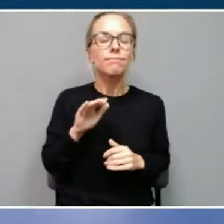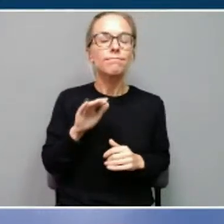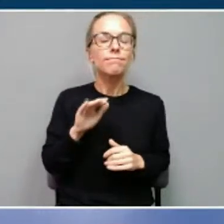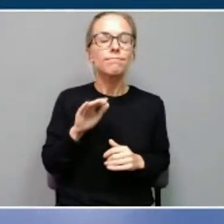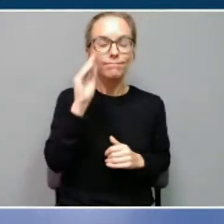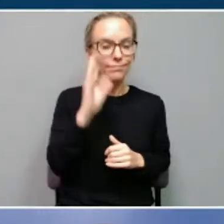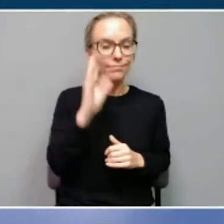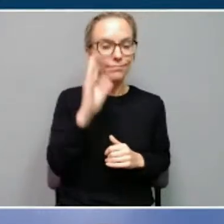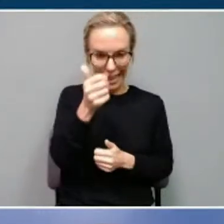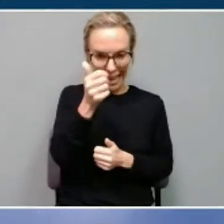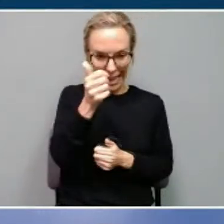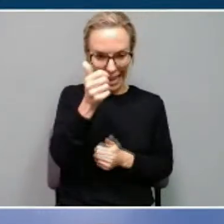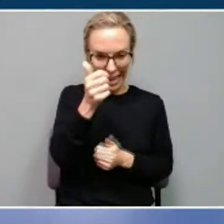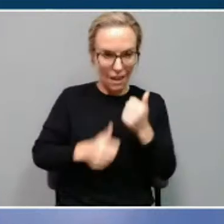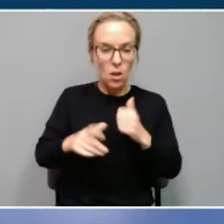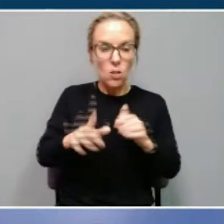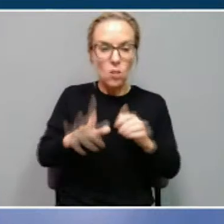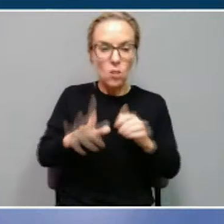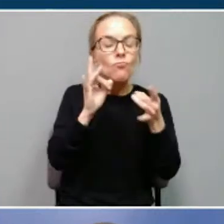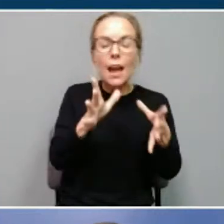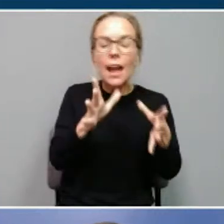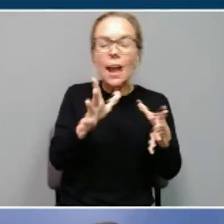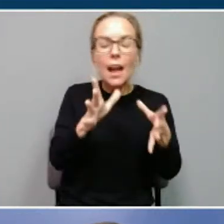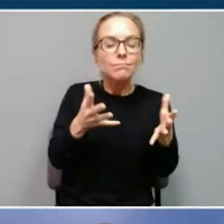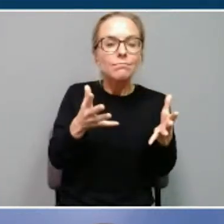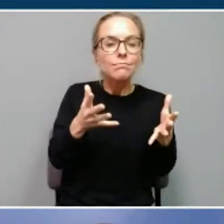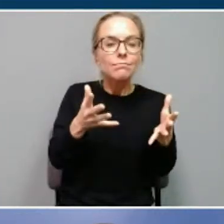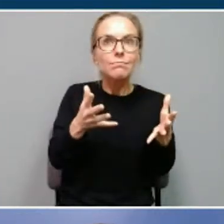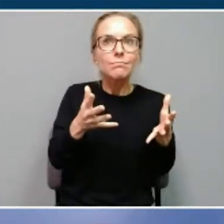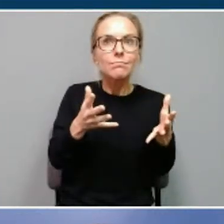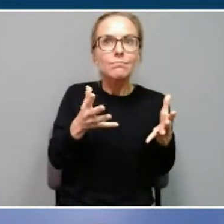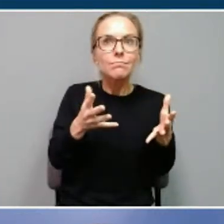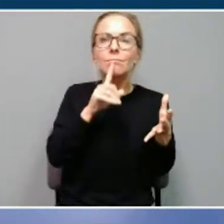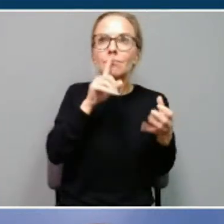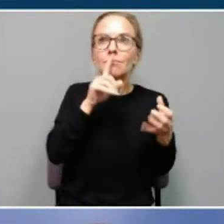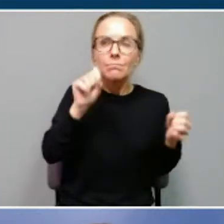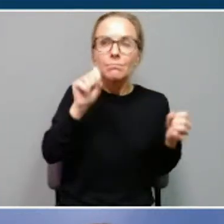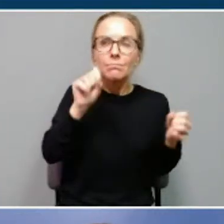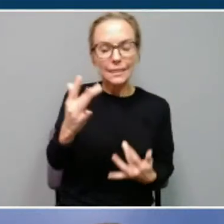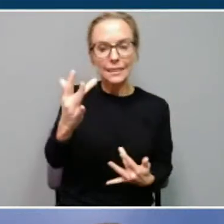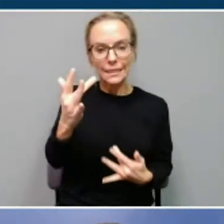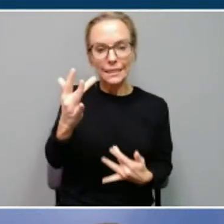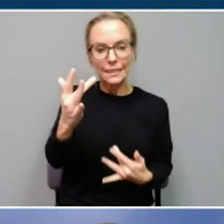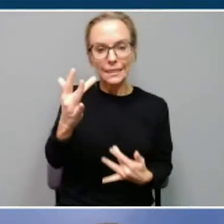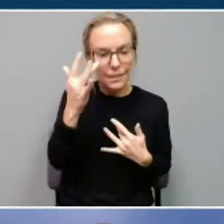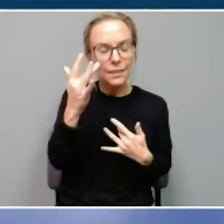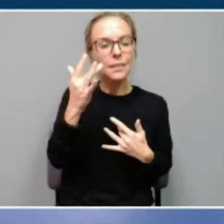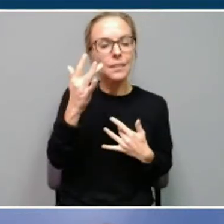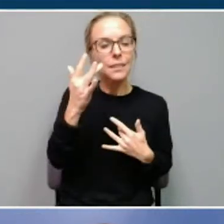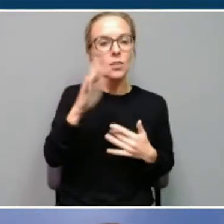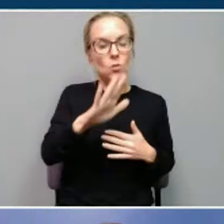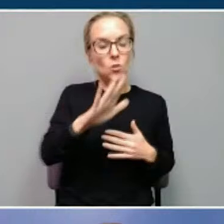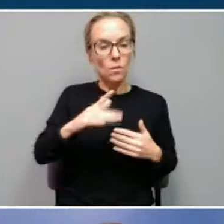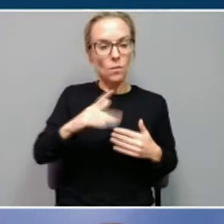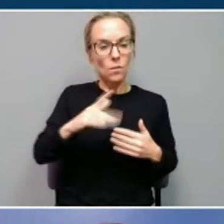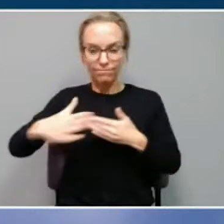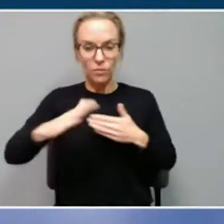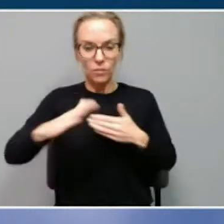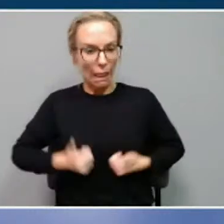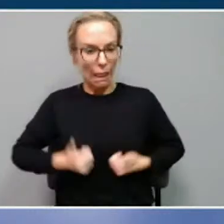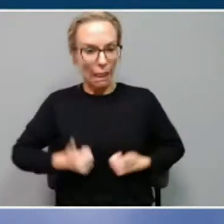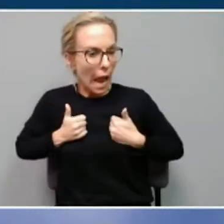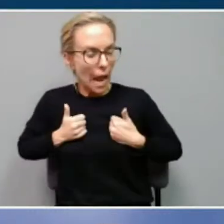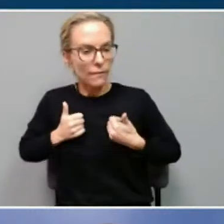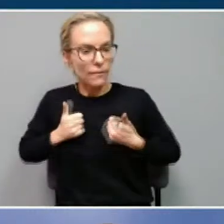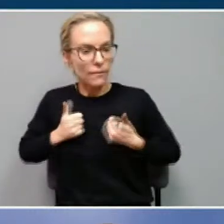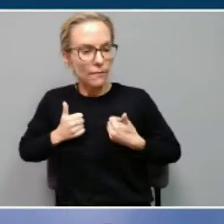just tragic because of how much real sickness, long-term health effects, and death are going to follow it.